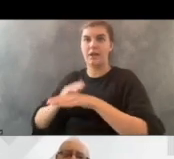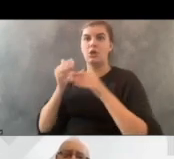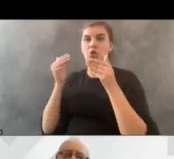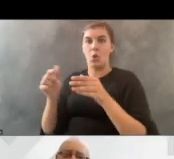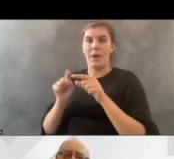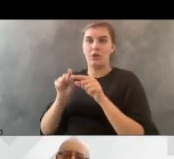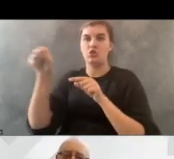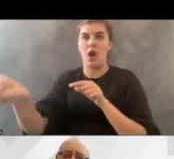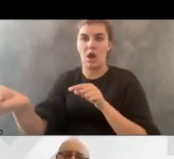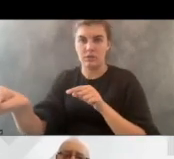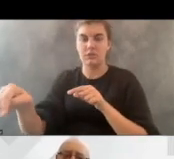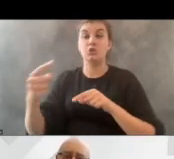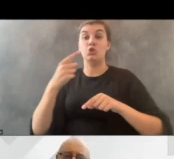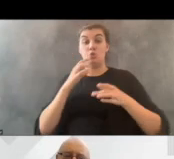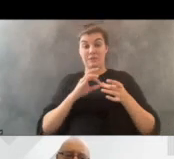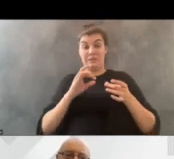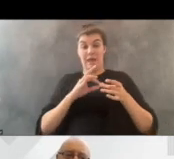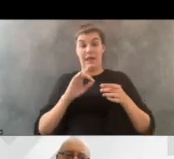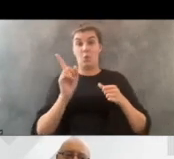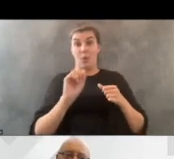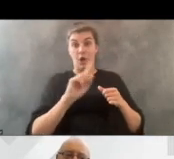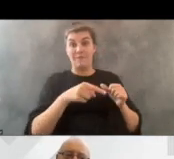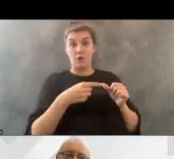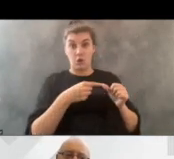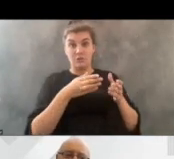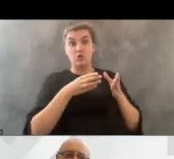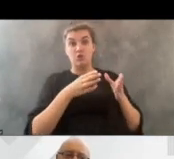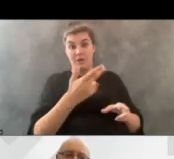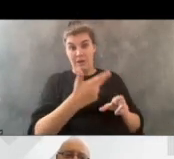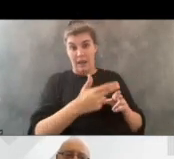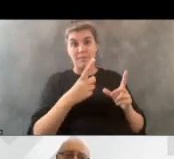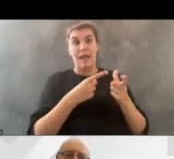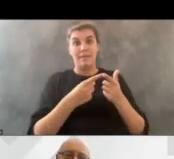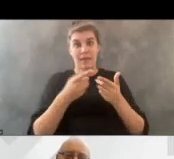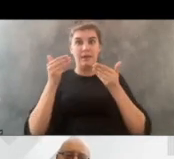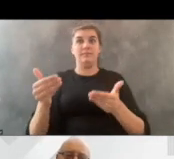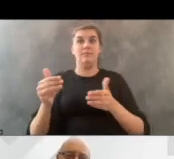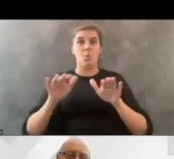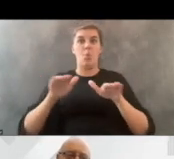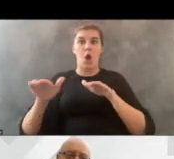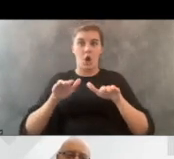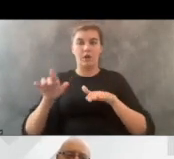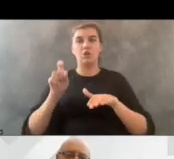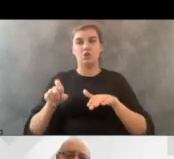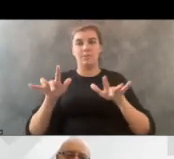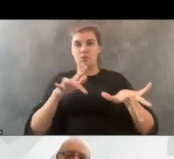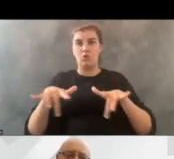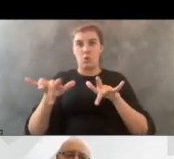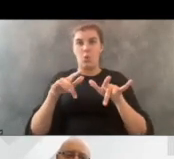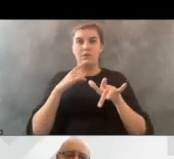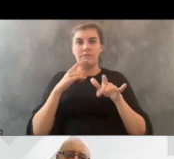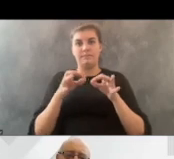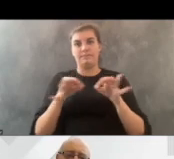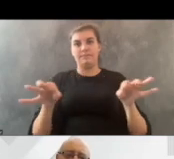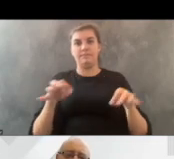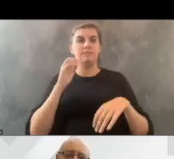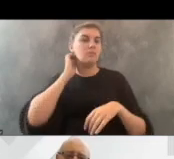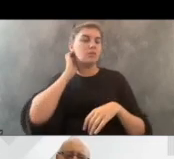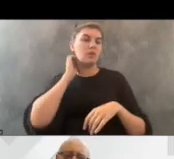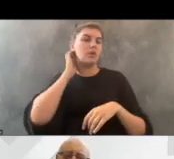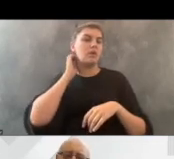but where audible beaconing is used, the volume of the push button locator tone during the pedestrian change interval of the